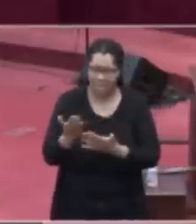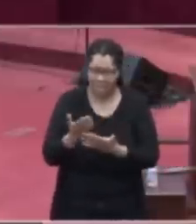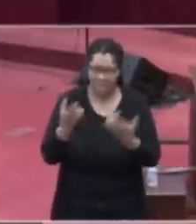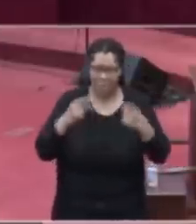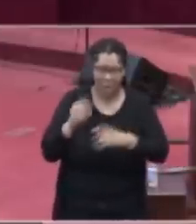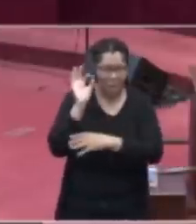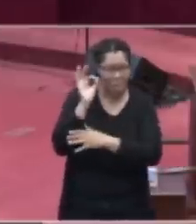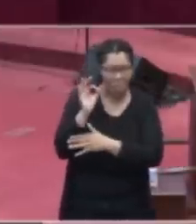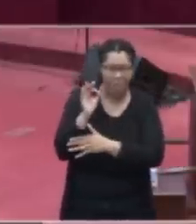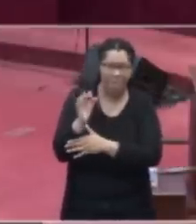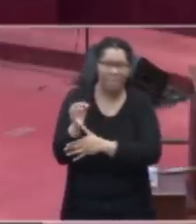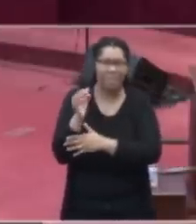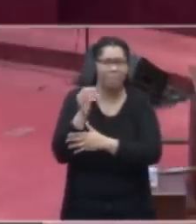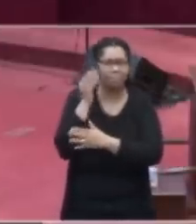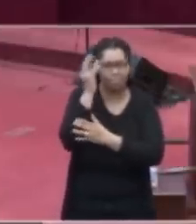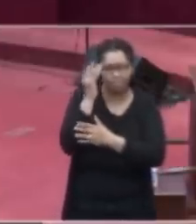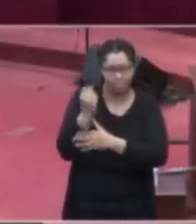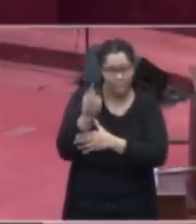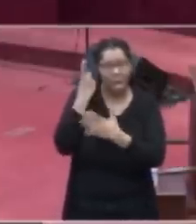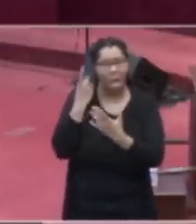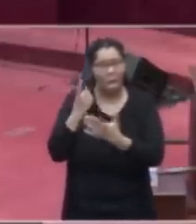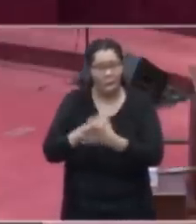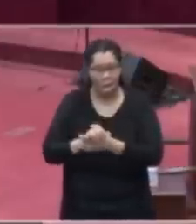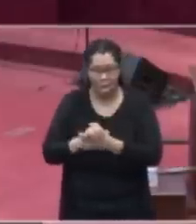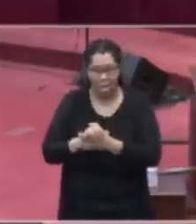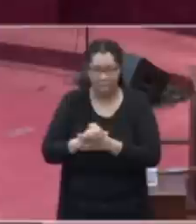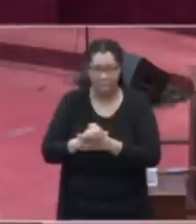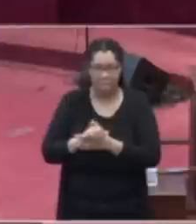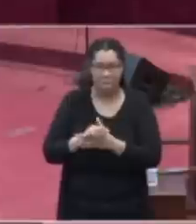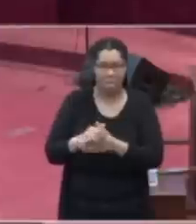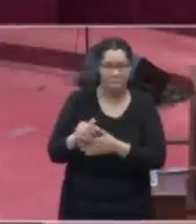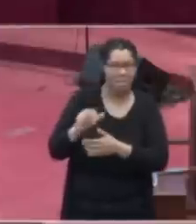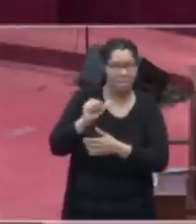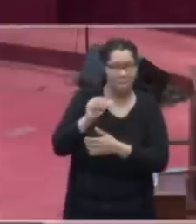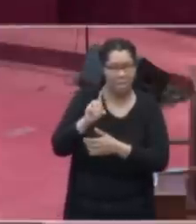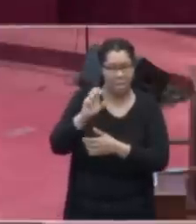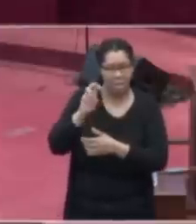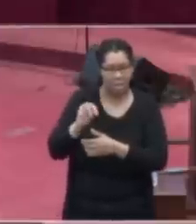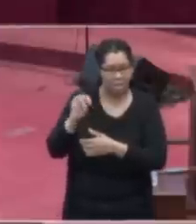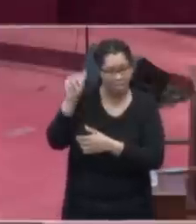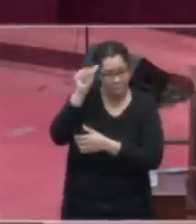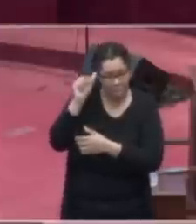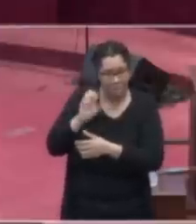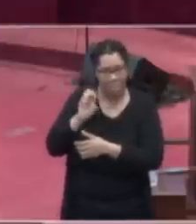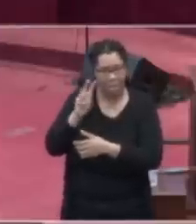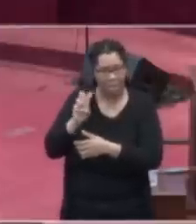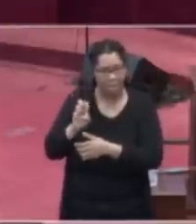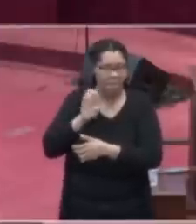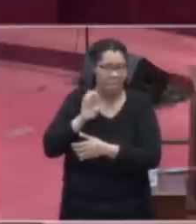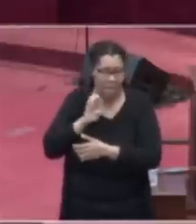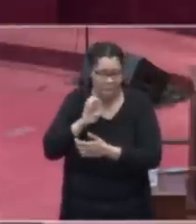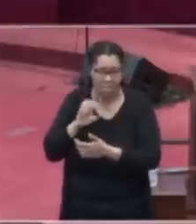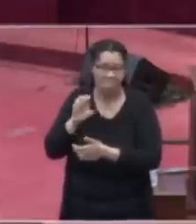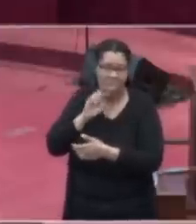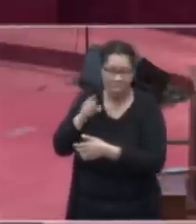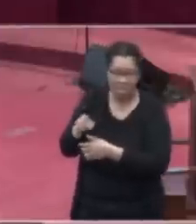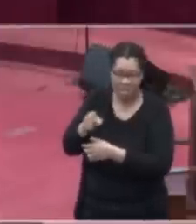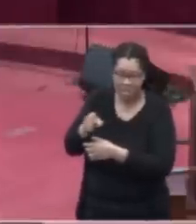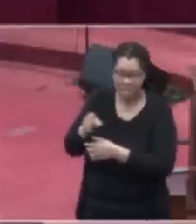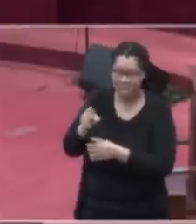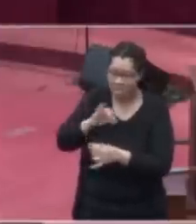preaching. And so Adam and Eve are created, and Eve is wandering in the garden, and the